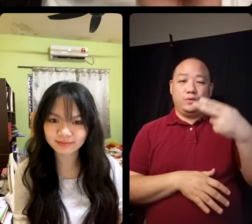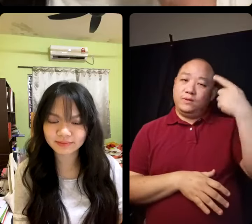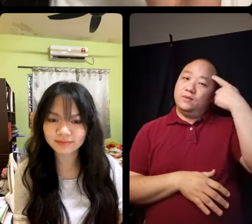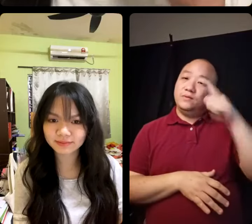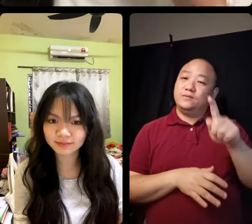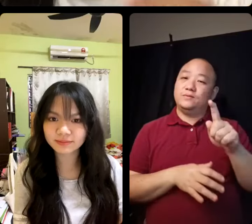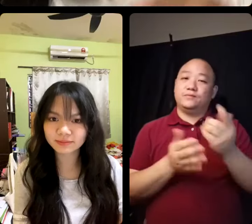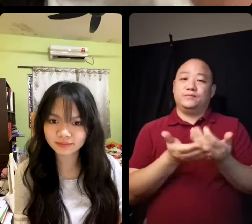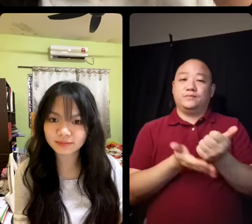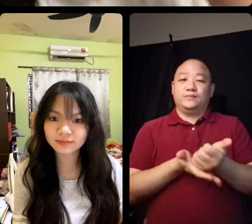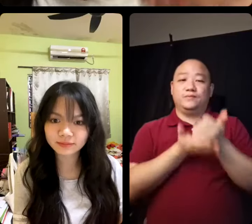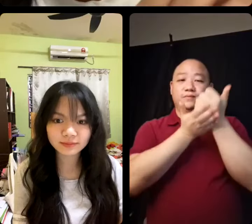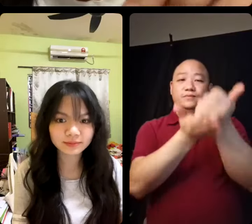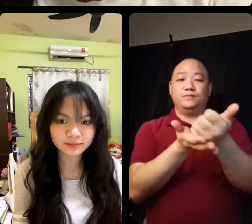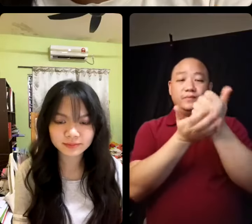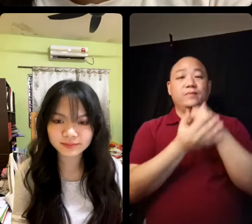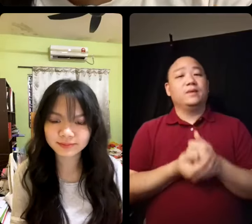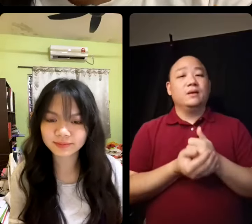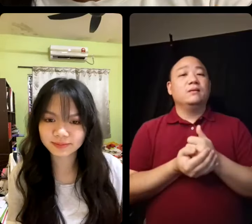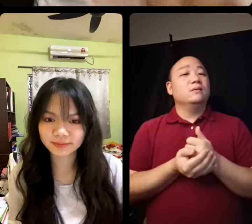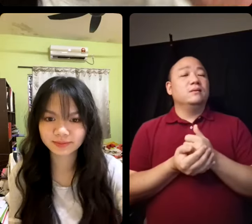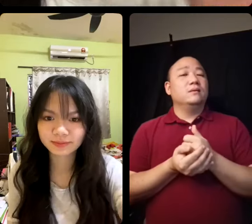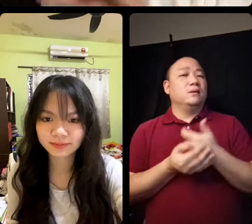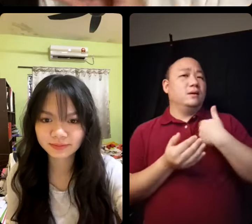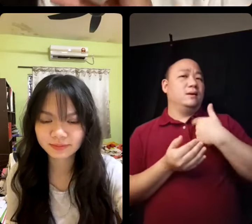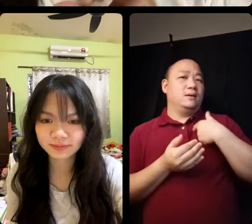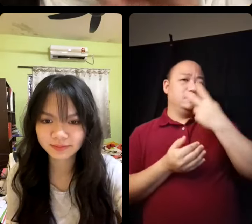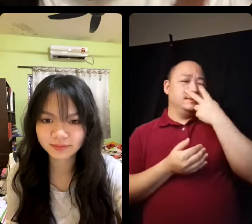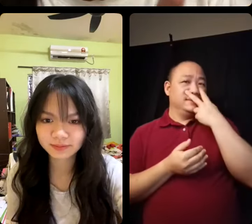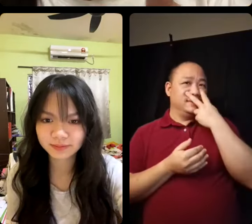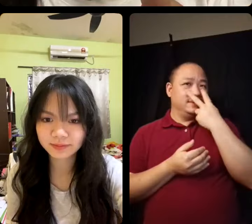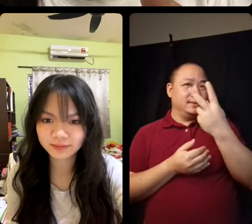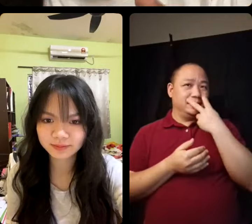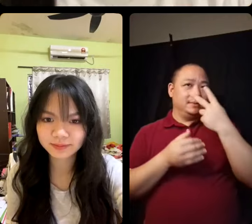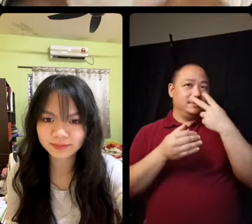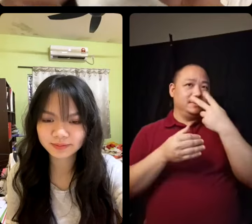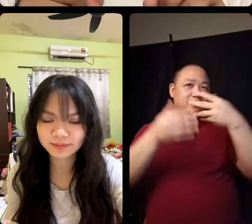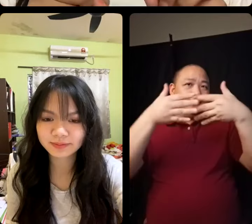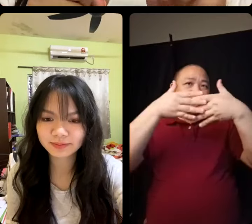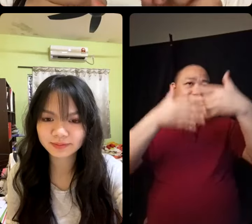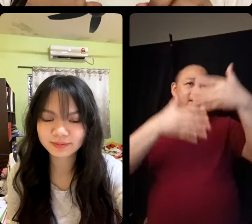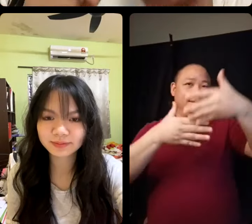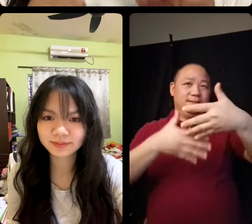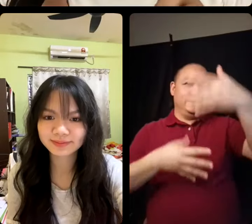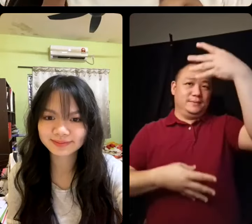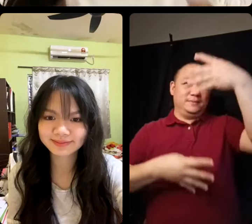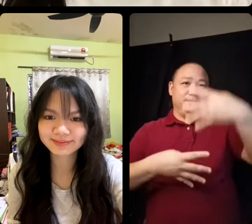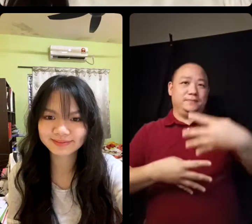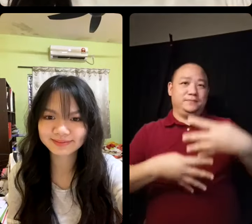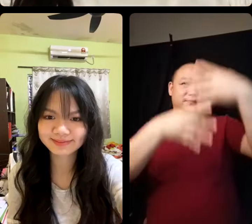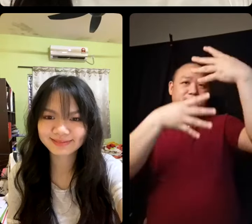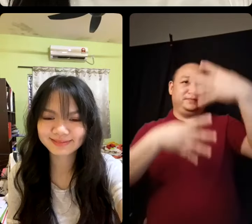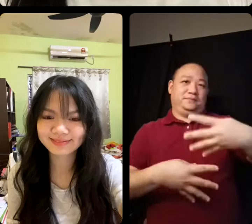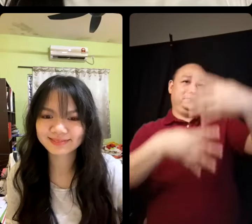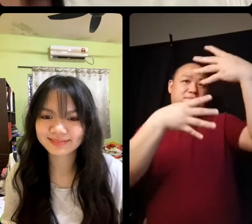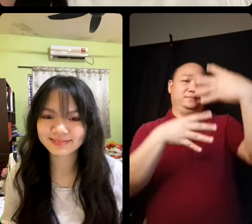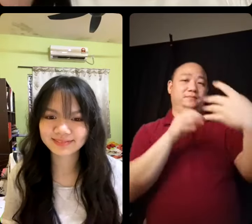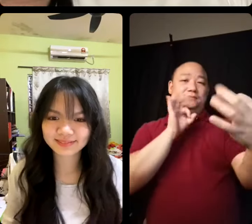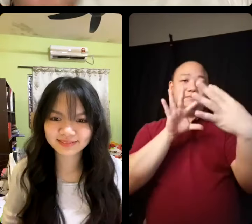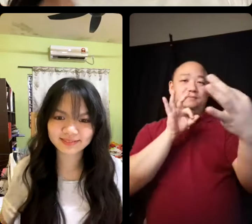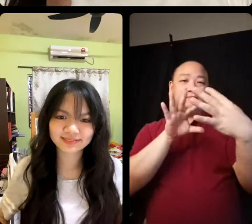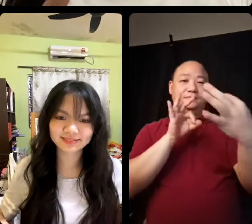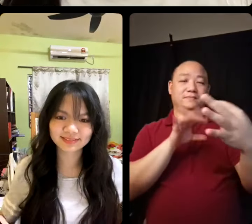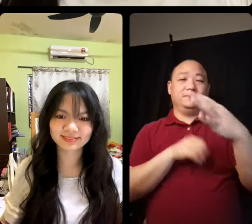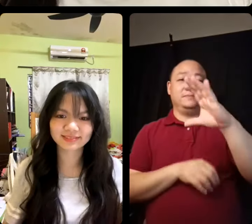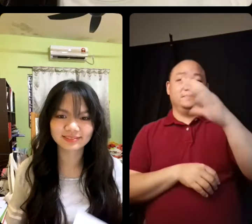you comment in the comment chat already that you guys gave me a love emoji. Means you guys are ready with the material. And